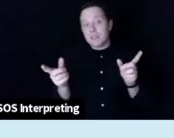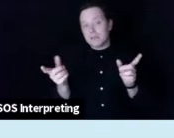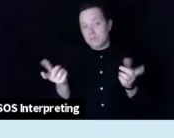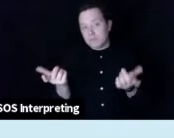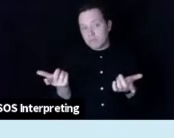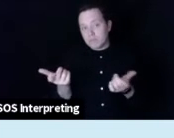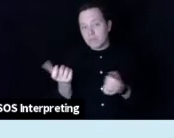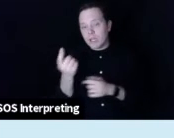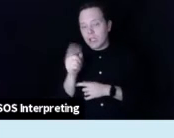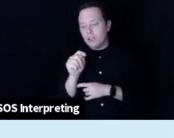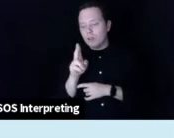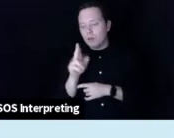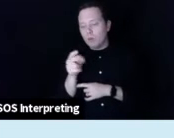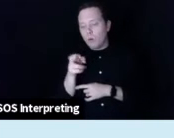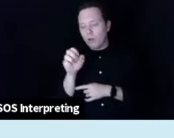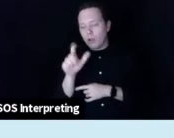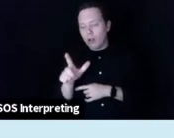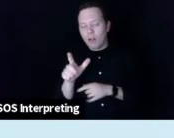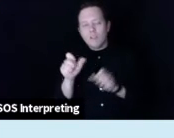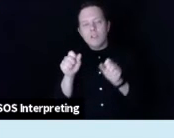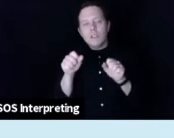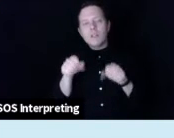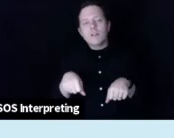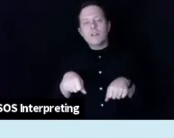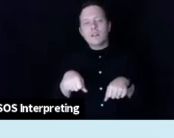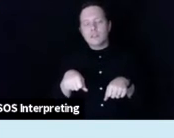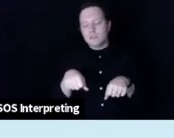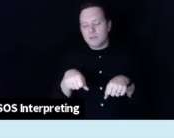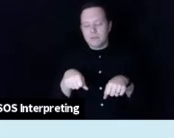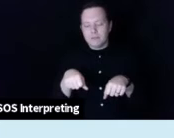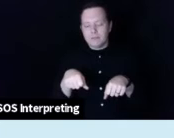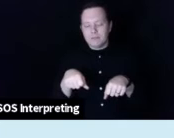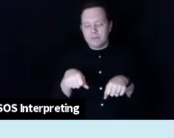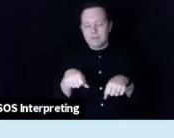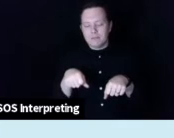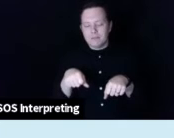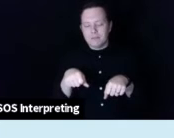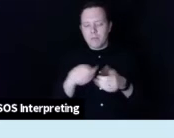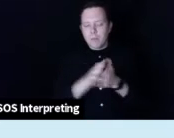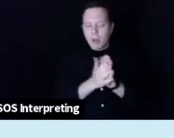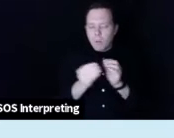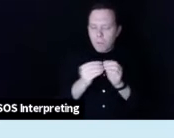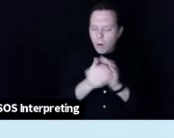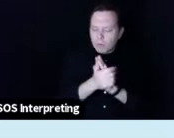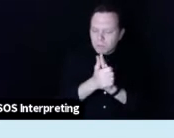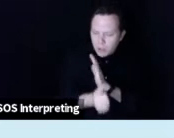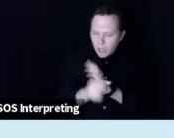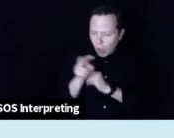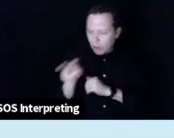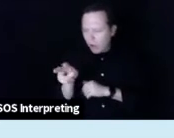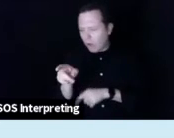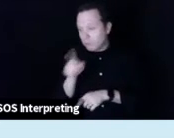take this tutorial to become better on evaluating internet health information. Let's say you find